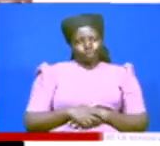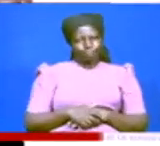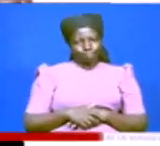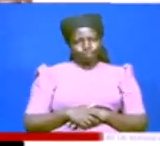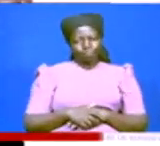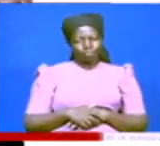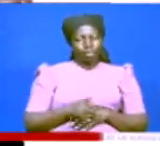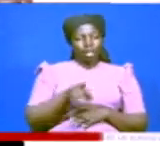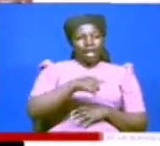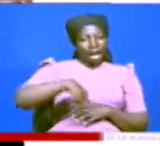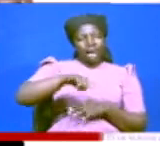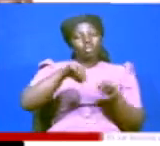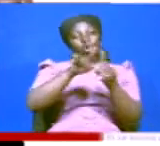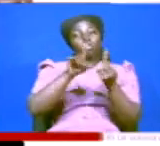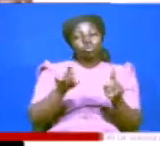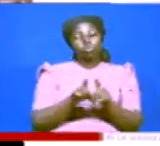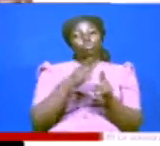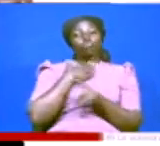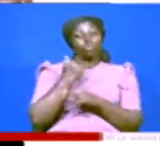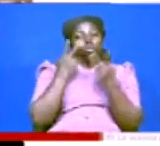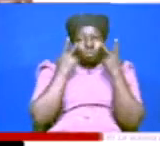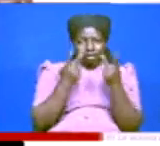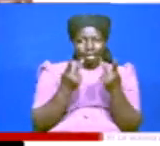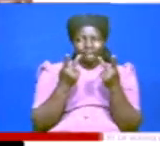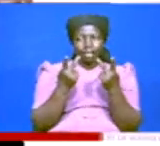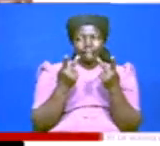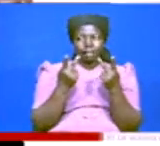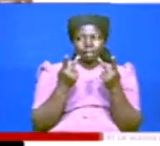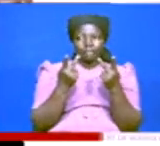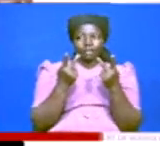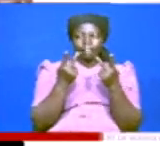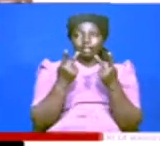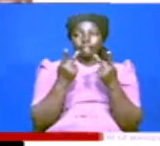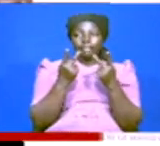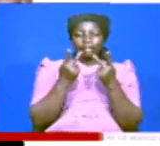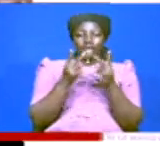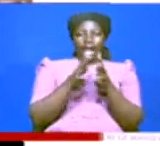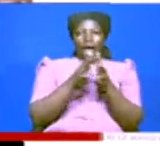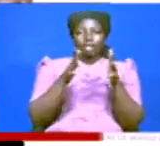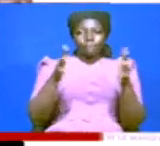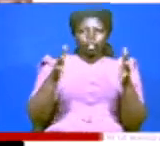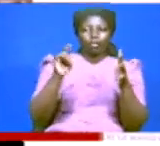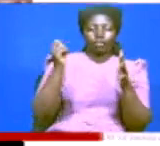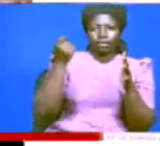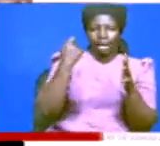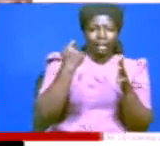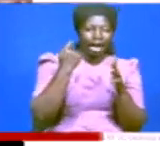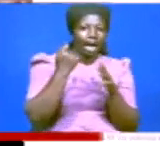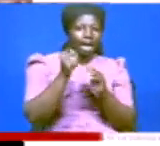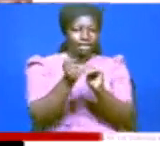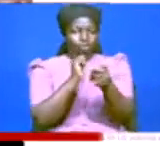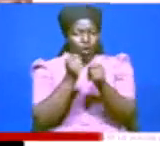um we also want to see the expansion of the Kenya Academy of